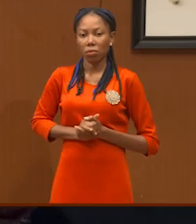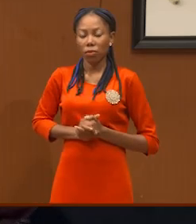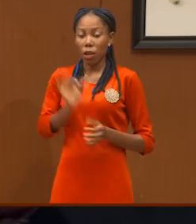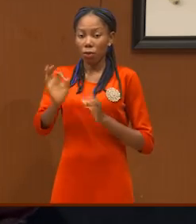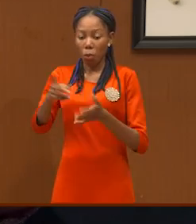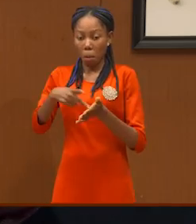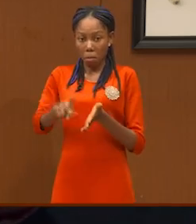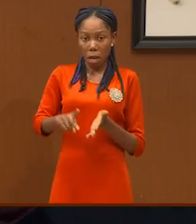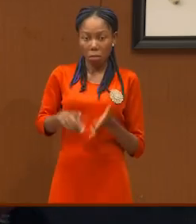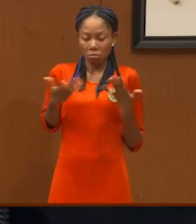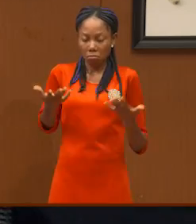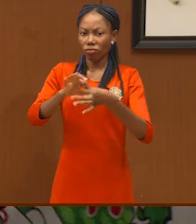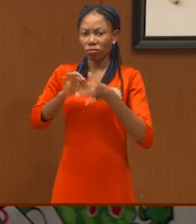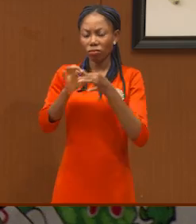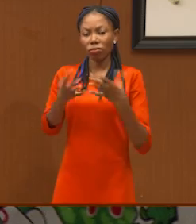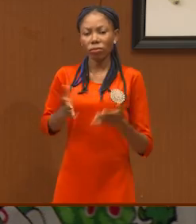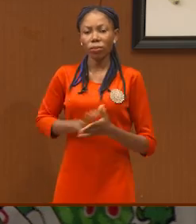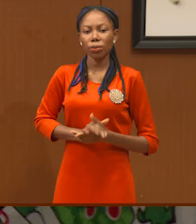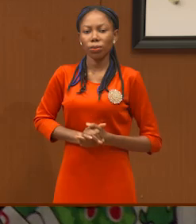have to be looking at 5 months.